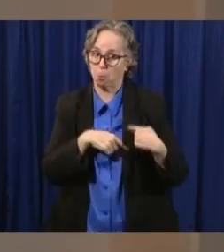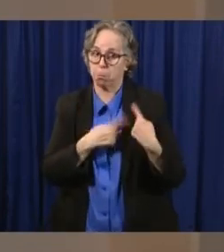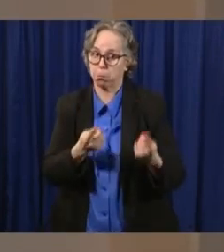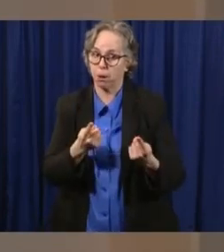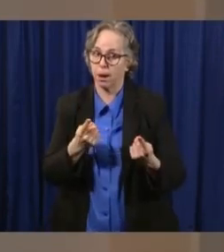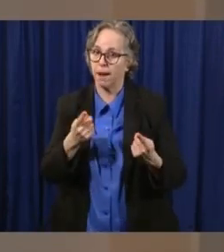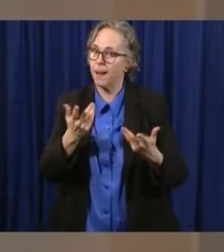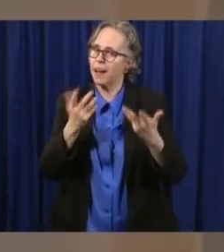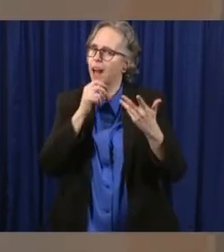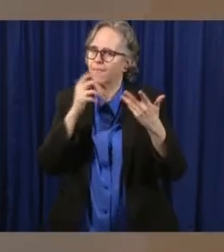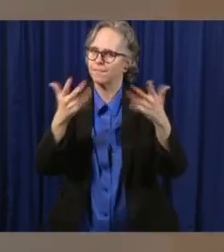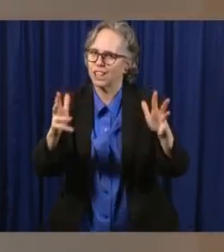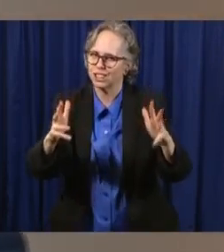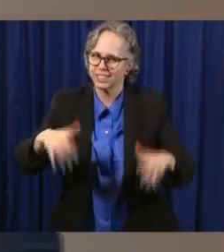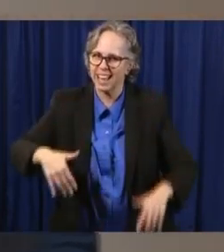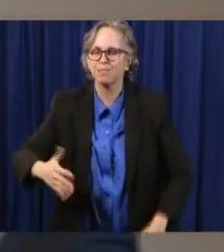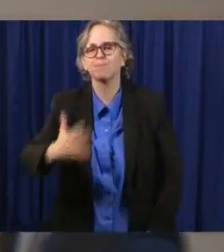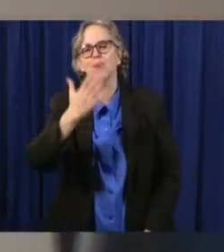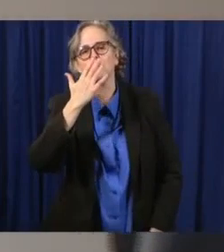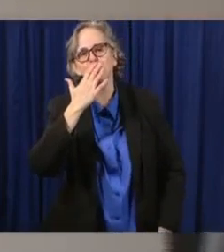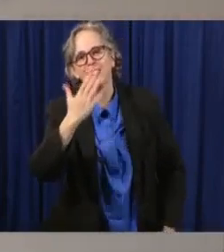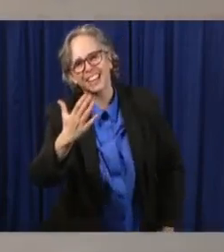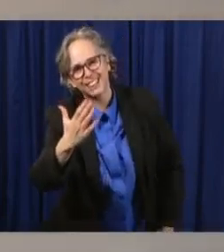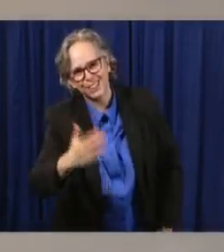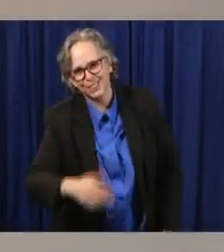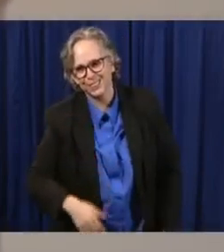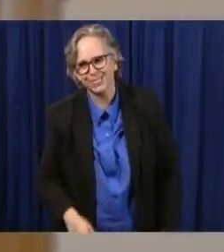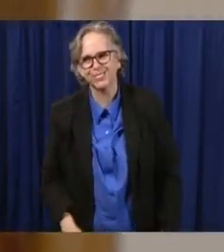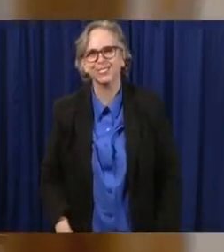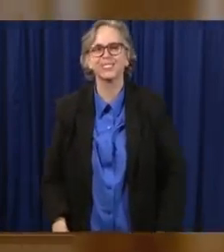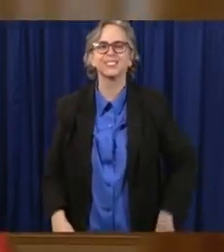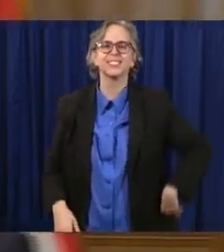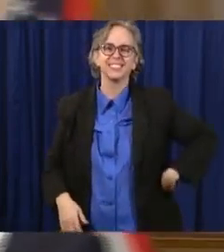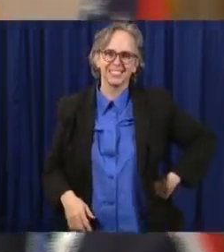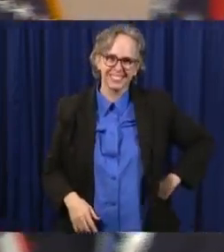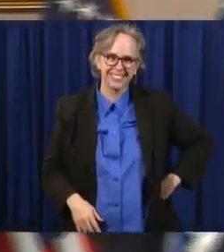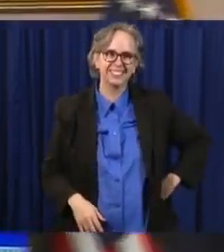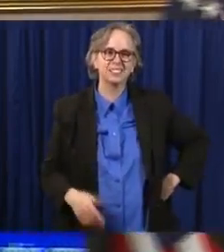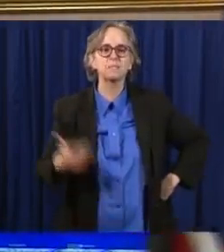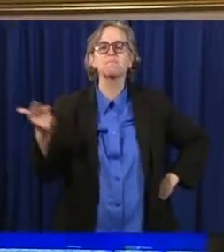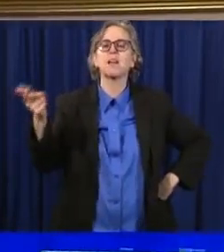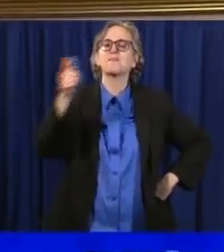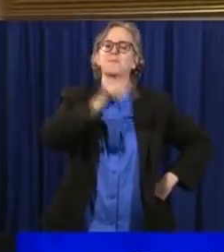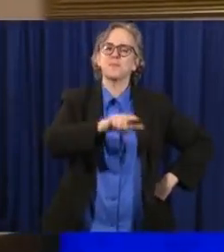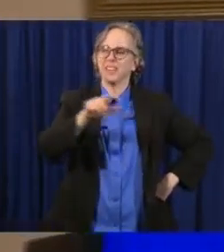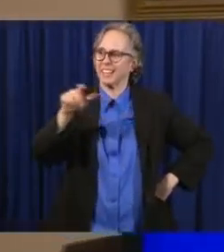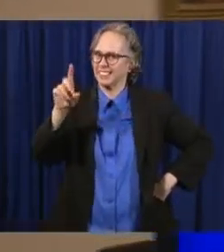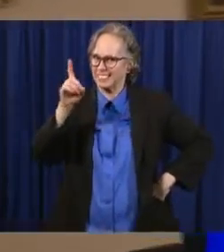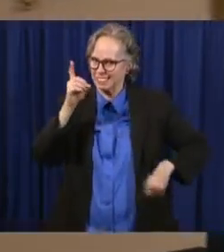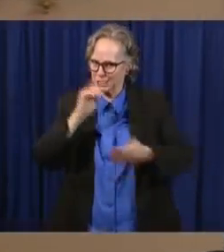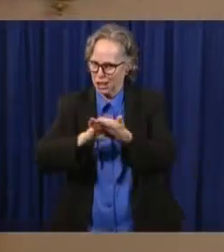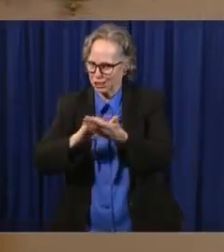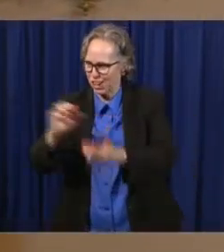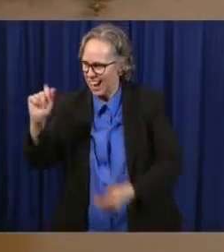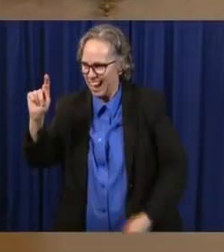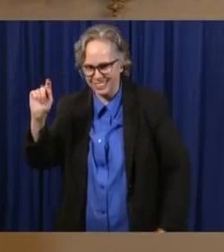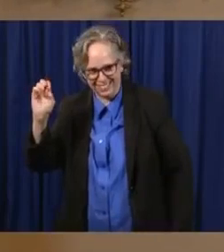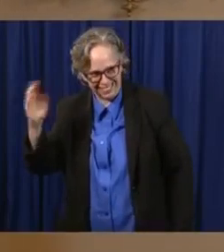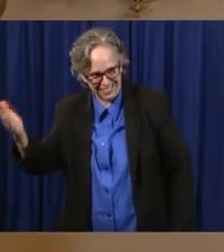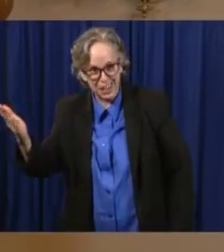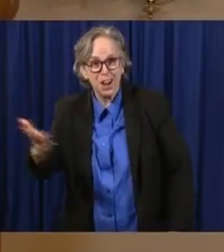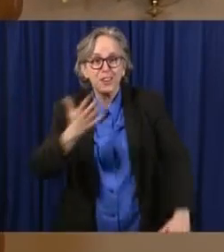do. So thank you, Governor. Thank you, Governor. Dr. Acton. Okay. Good